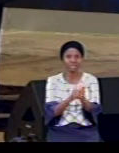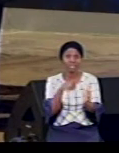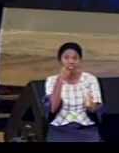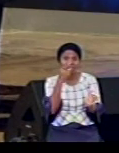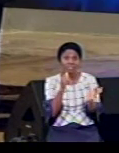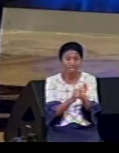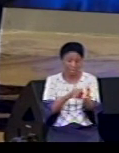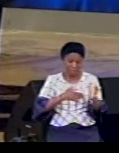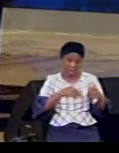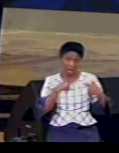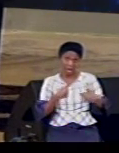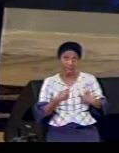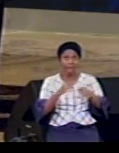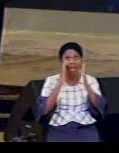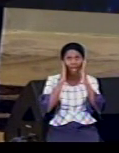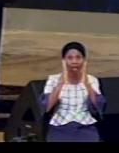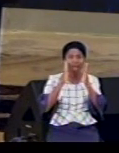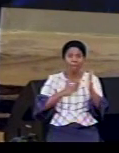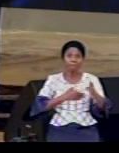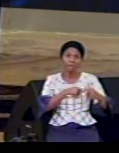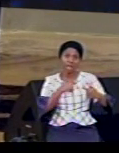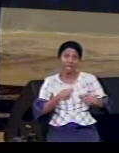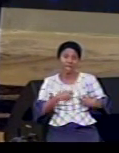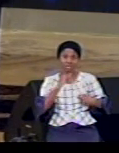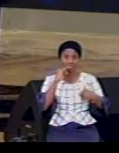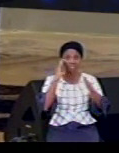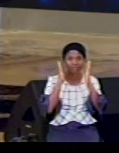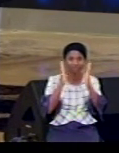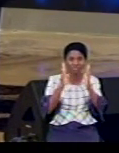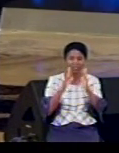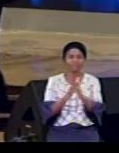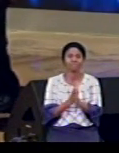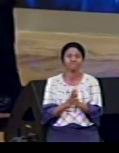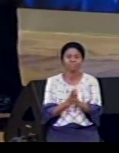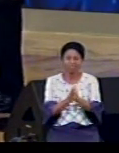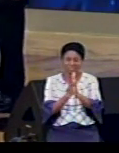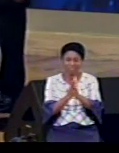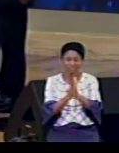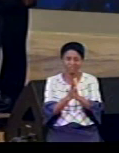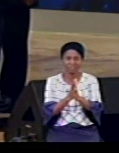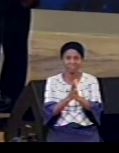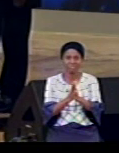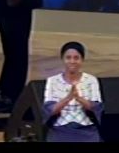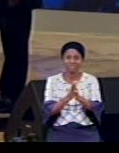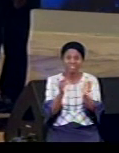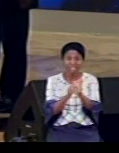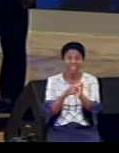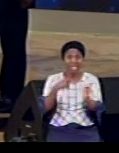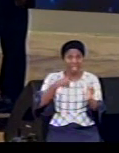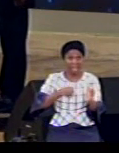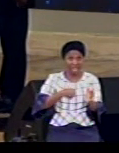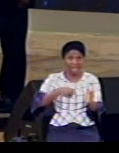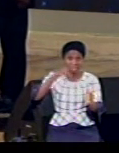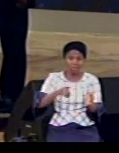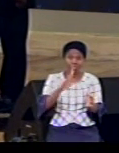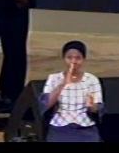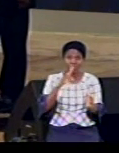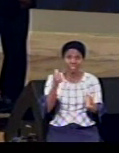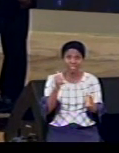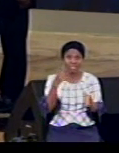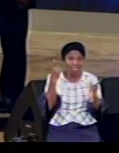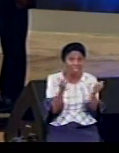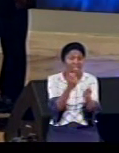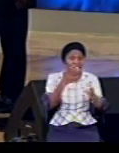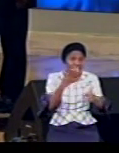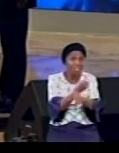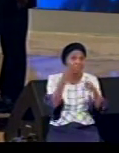is fixed. My heart is fixed. I must be a conqueror.